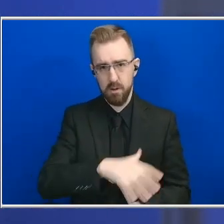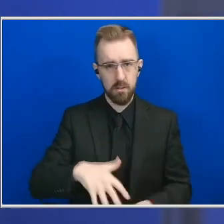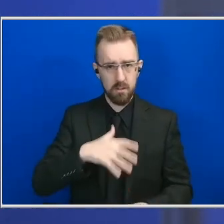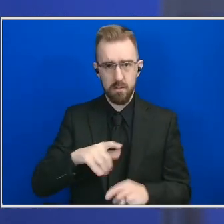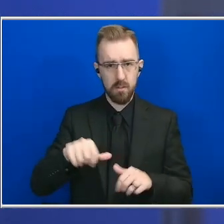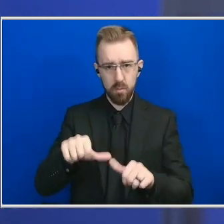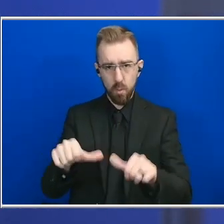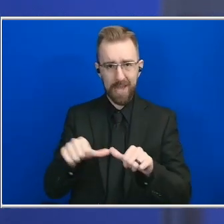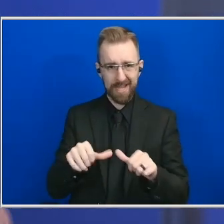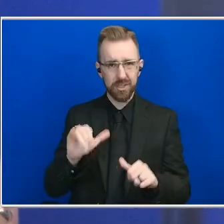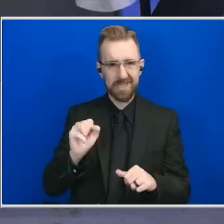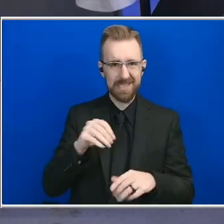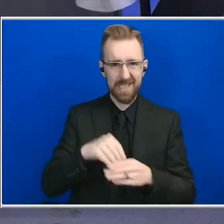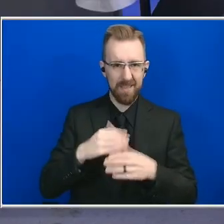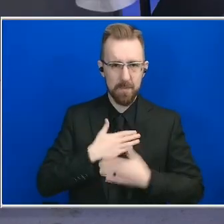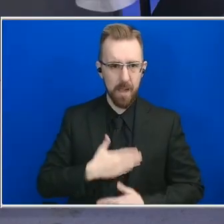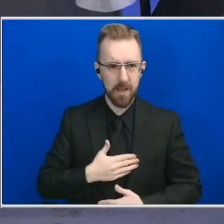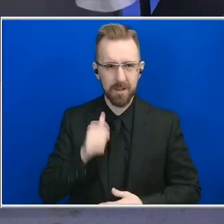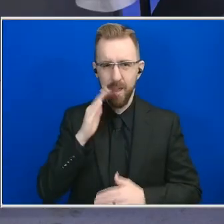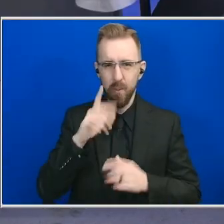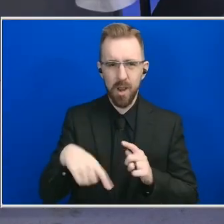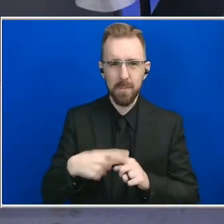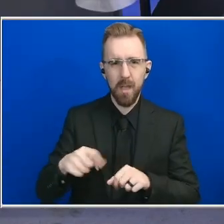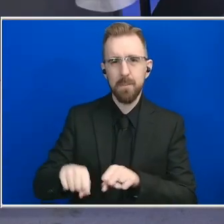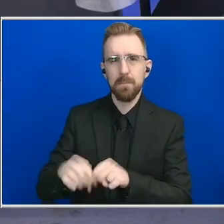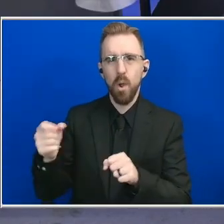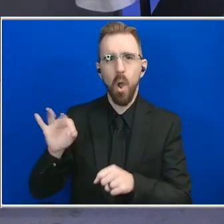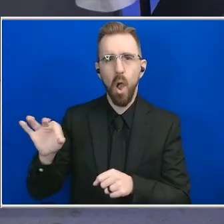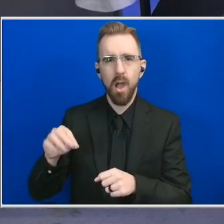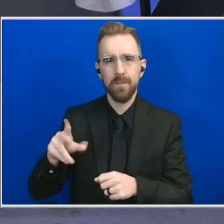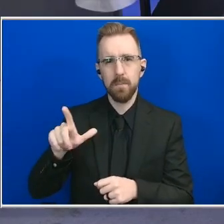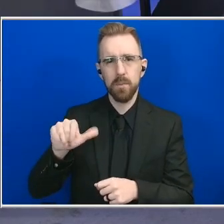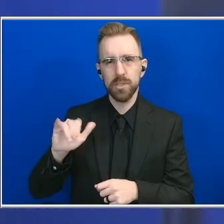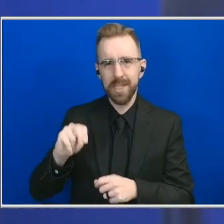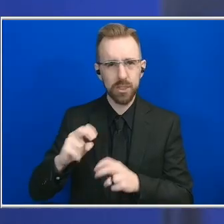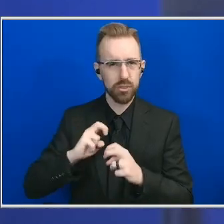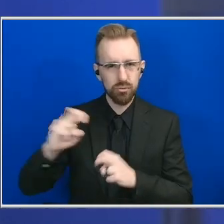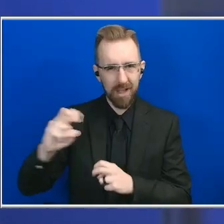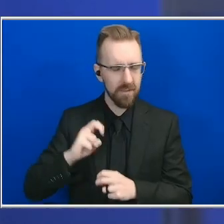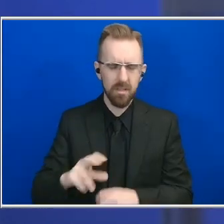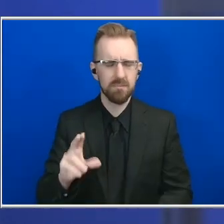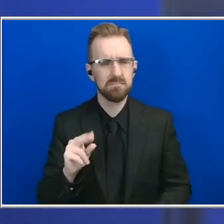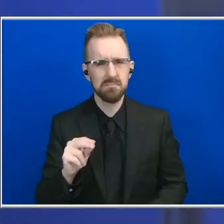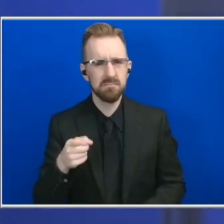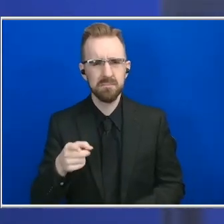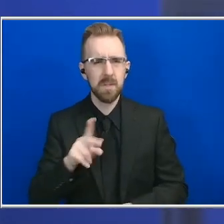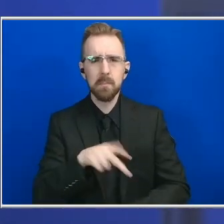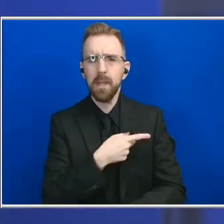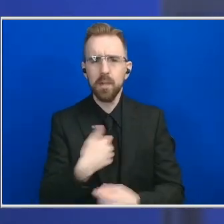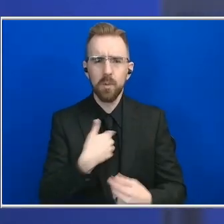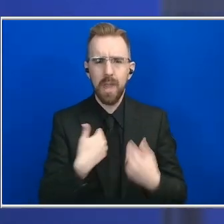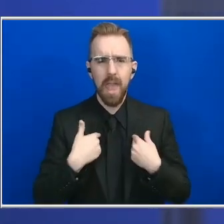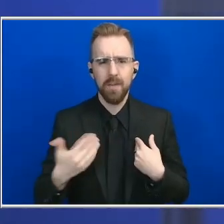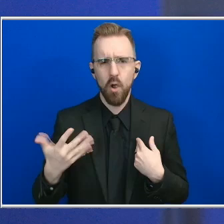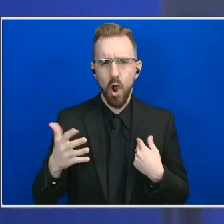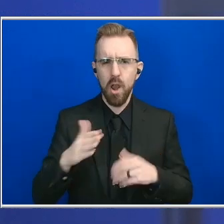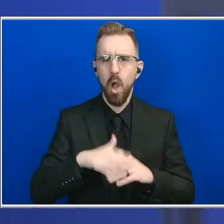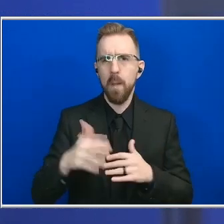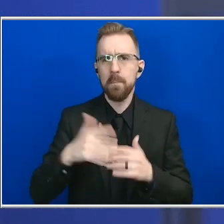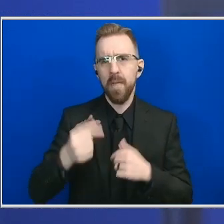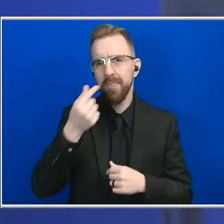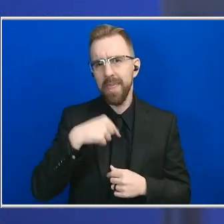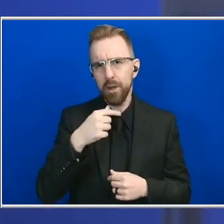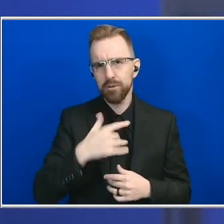not worried about breaking off at the pulsation and traveling? No, I mean, these patients that we have are already on blood thinners if they have problems related